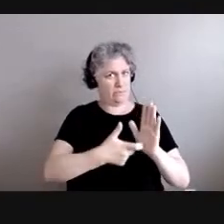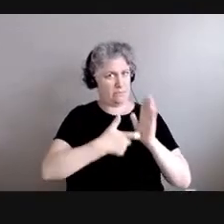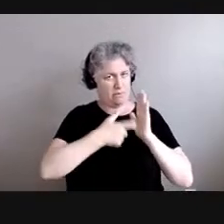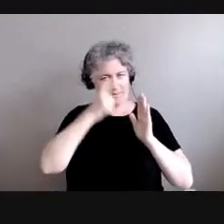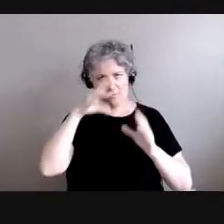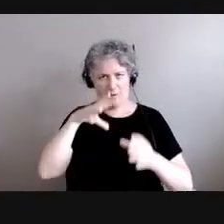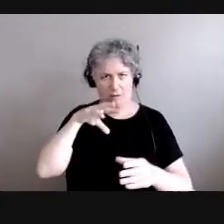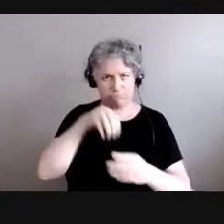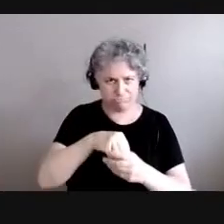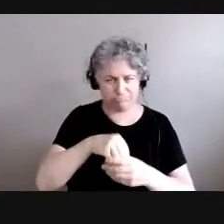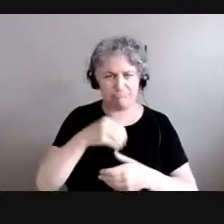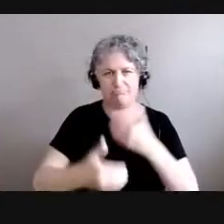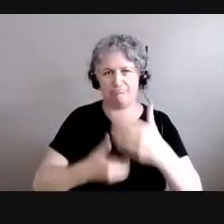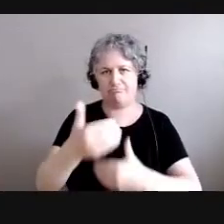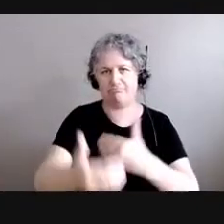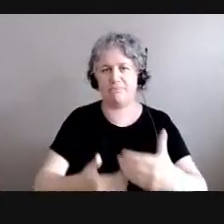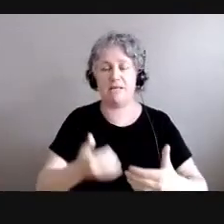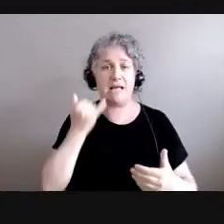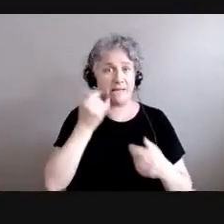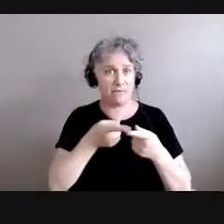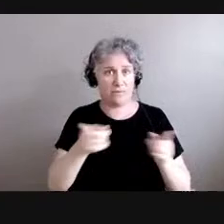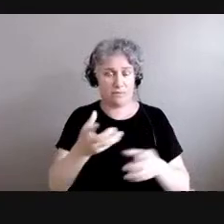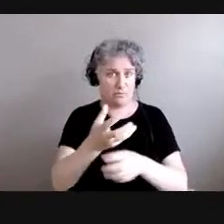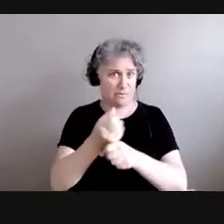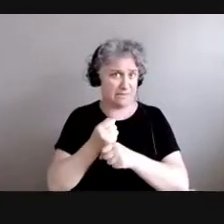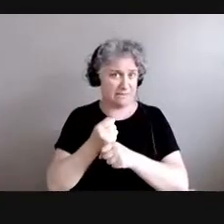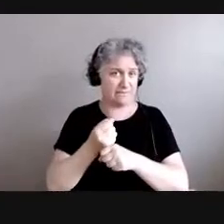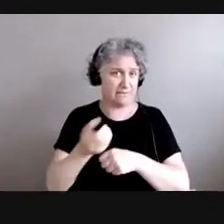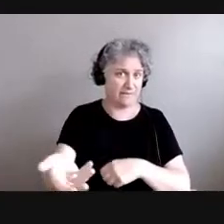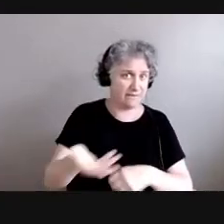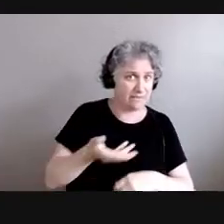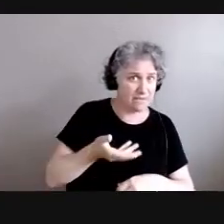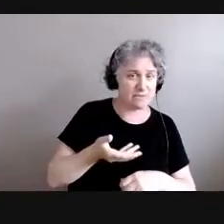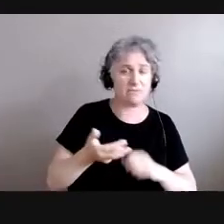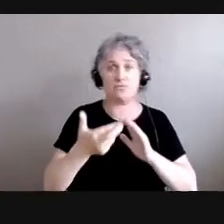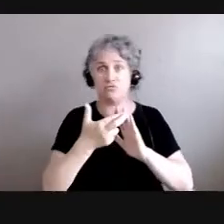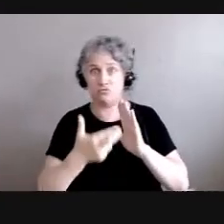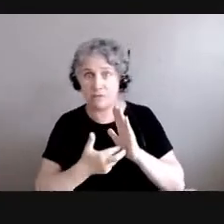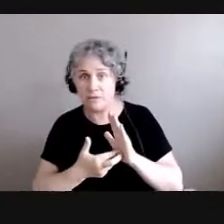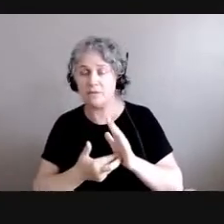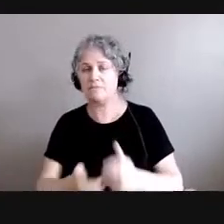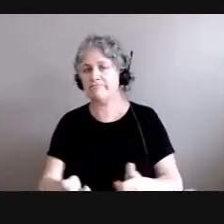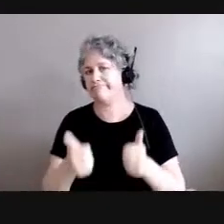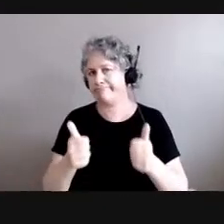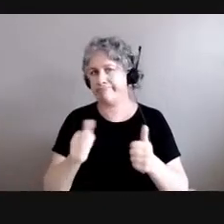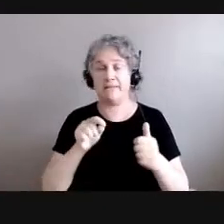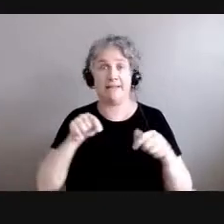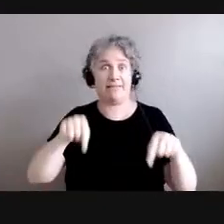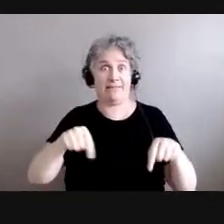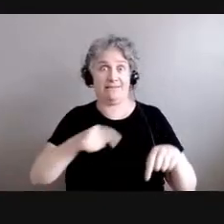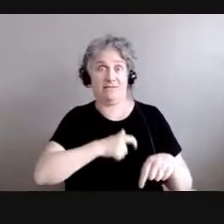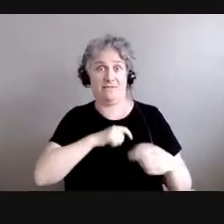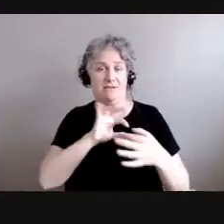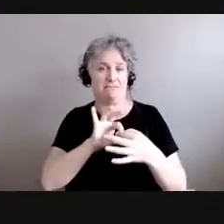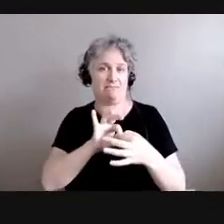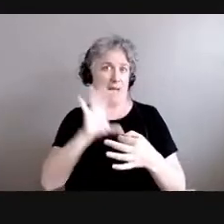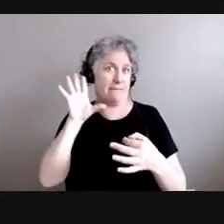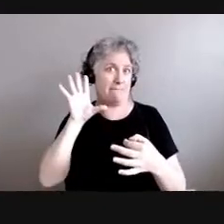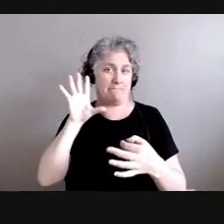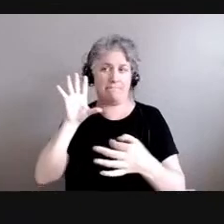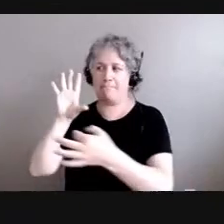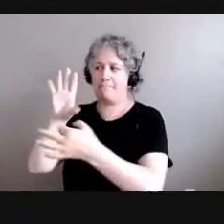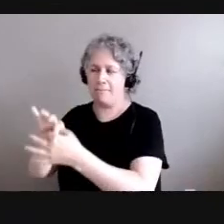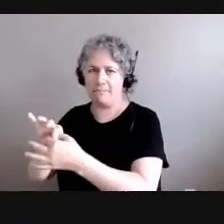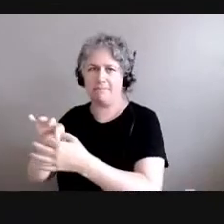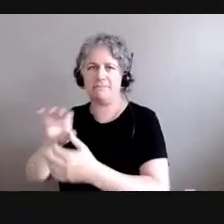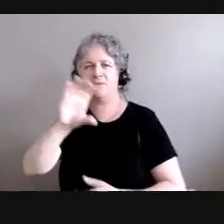participate. So if you did receive an invitation because you registered, please log out of this conference link and use the Zoom